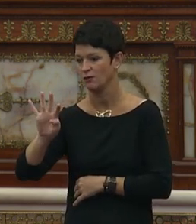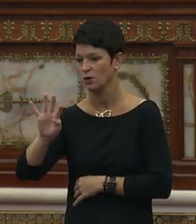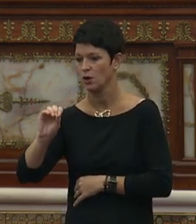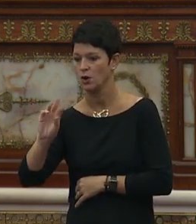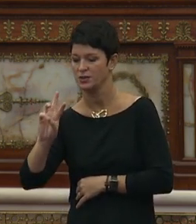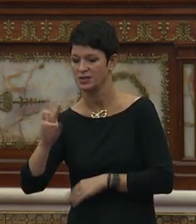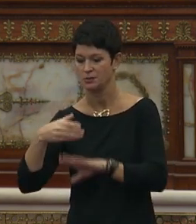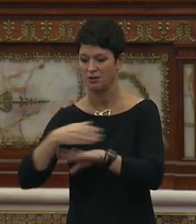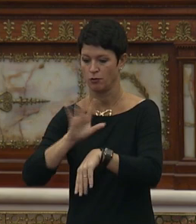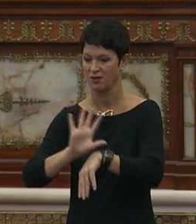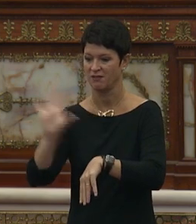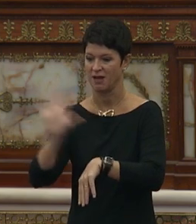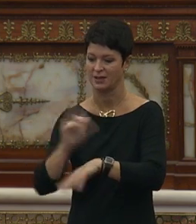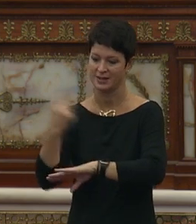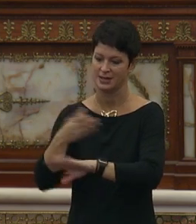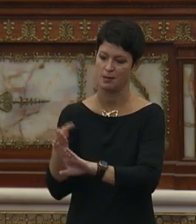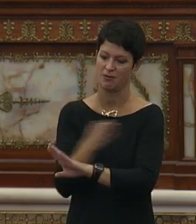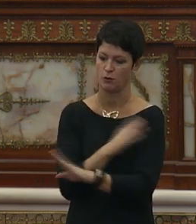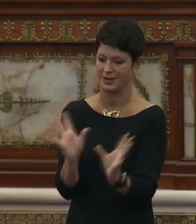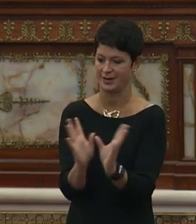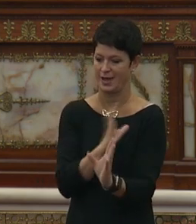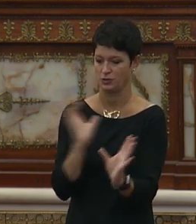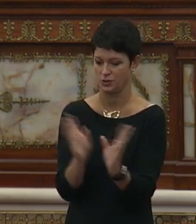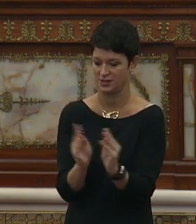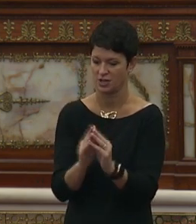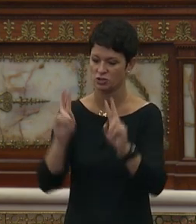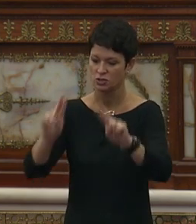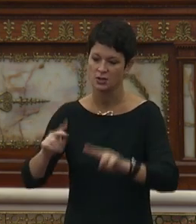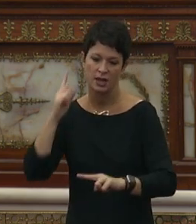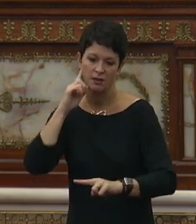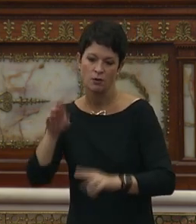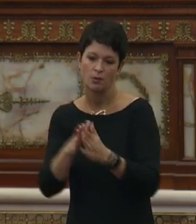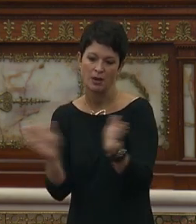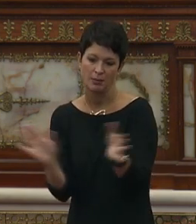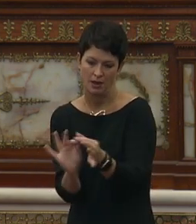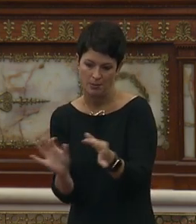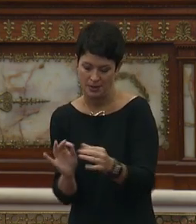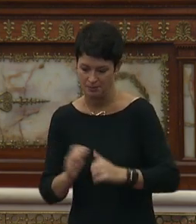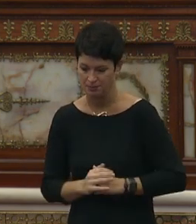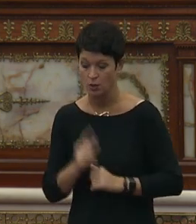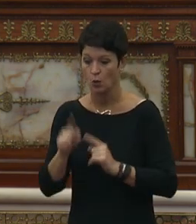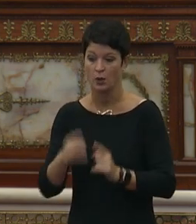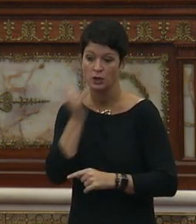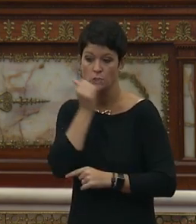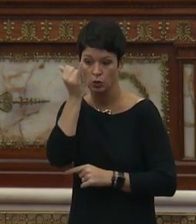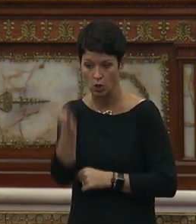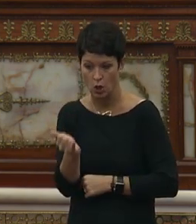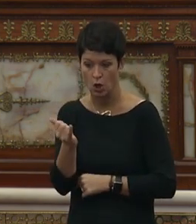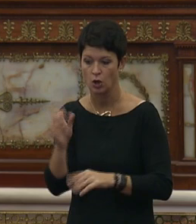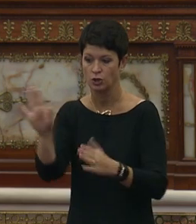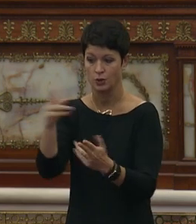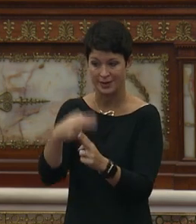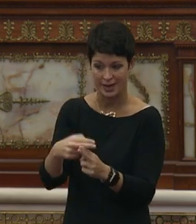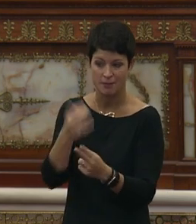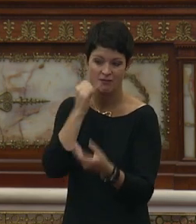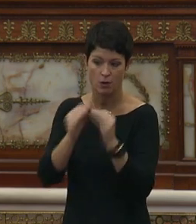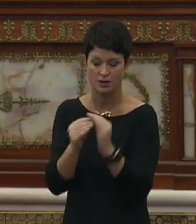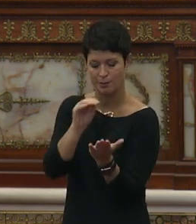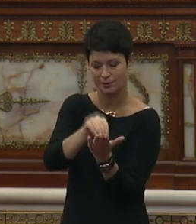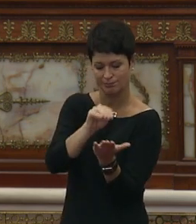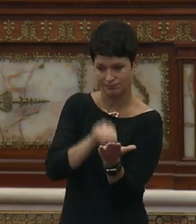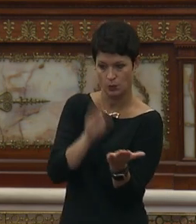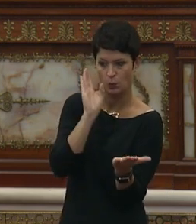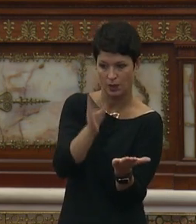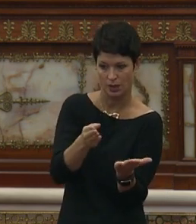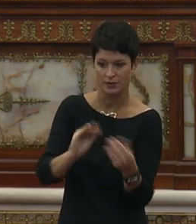215-686-3406 by 5 p.m. the day before the session to sign up for public comment. When you call, we will take your name, phone number,